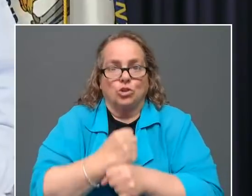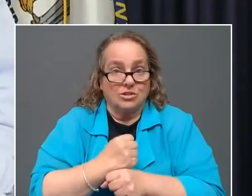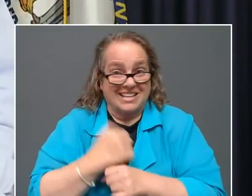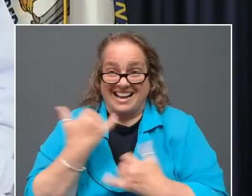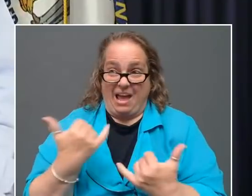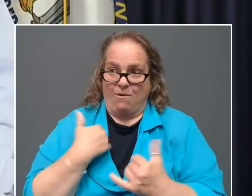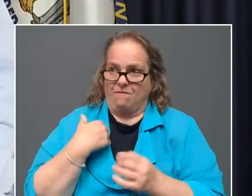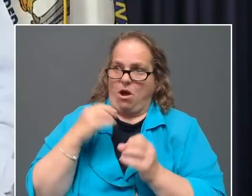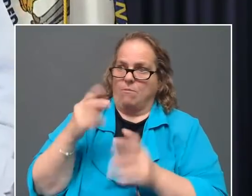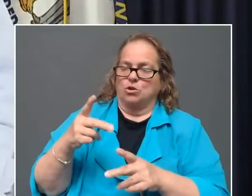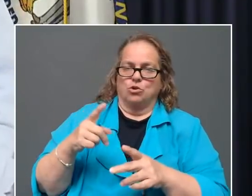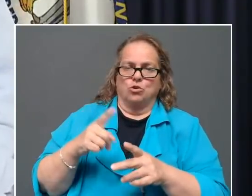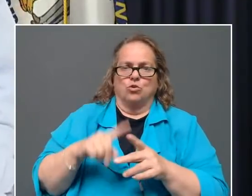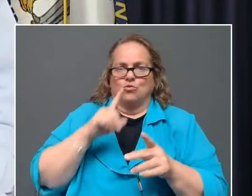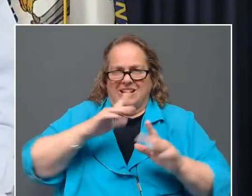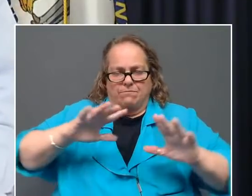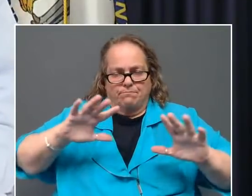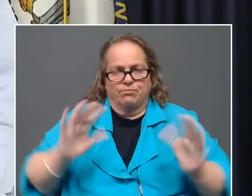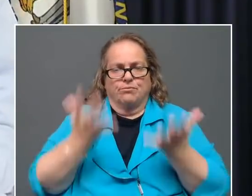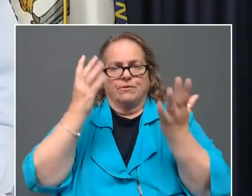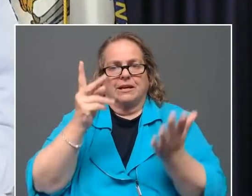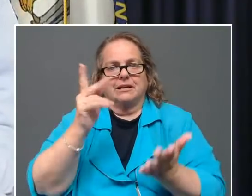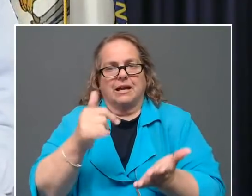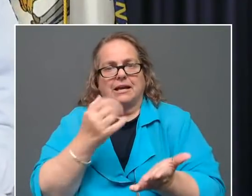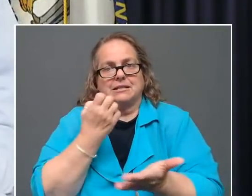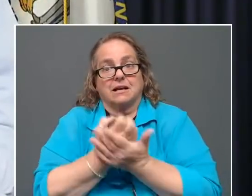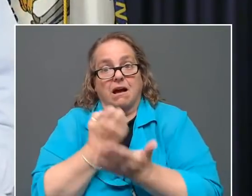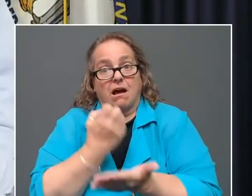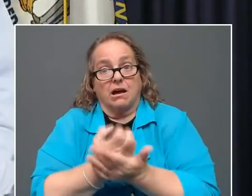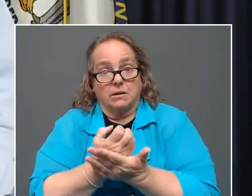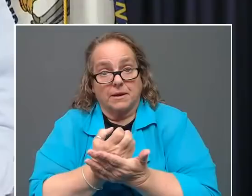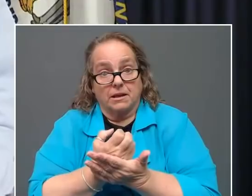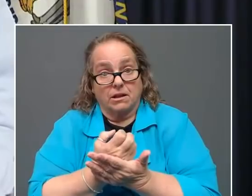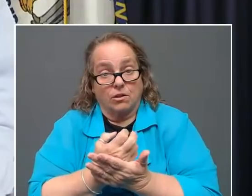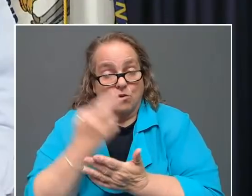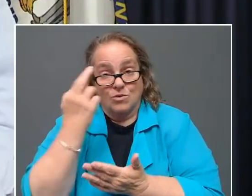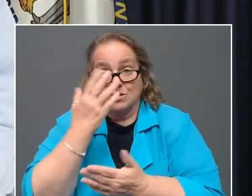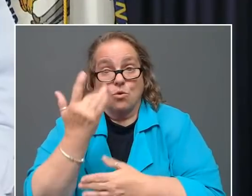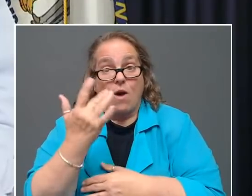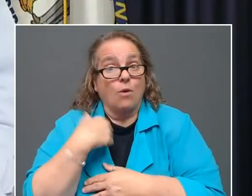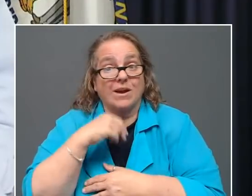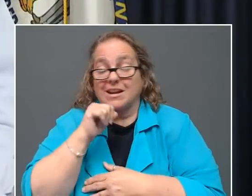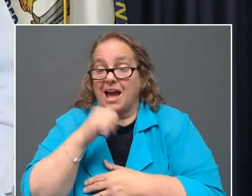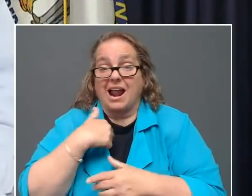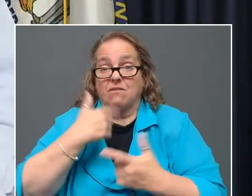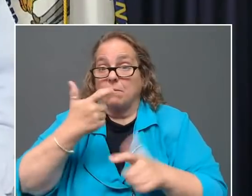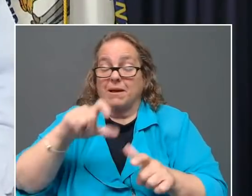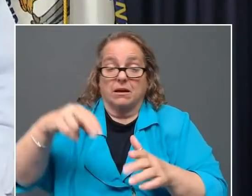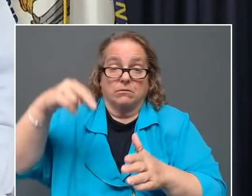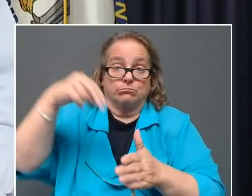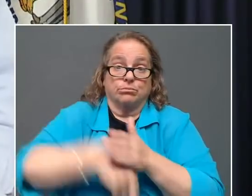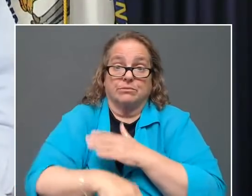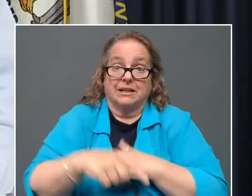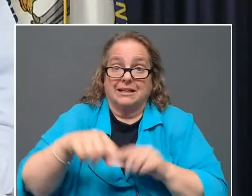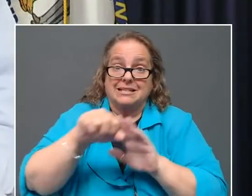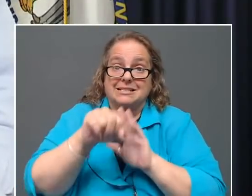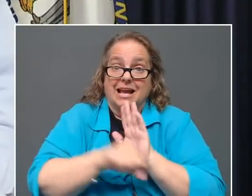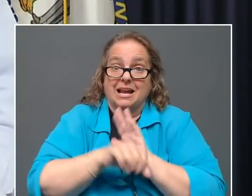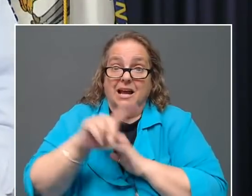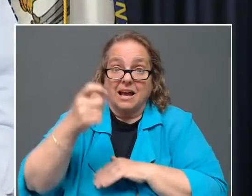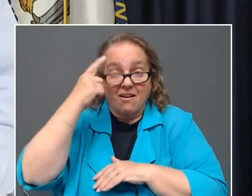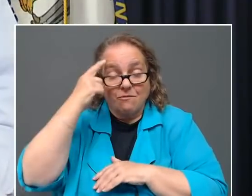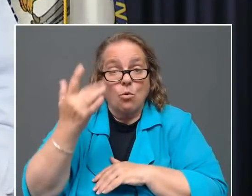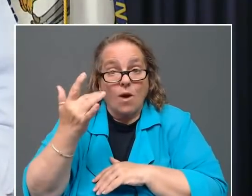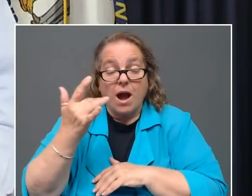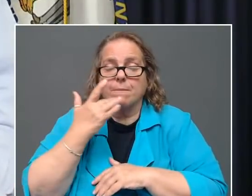stimulate Kentucky's economy. And listen, the reason that we didn't have big deficits in state government is my administration managed it